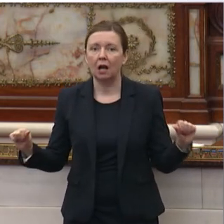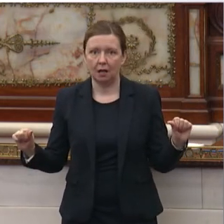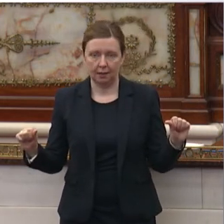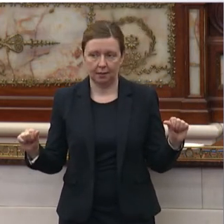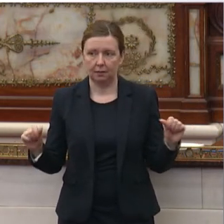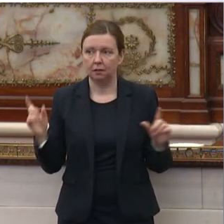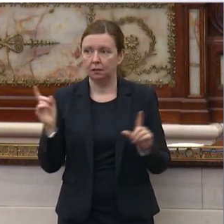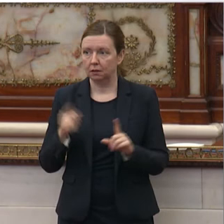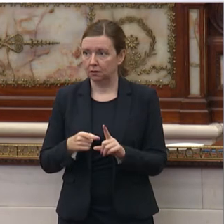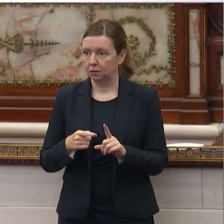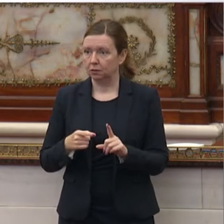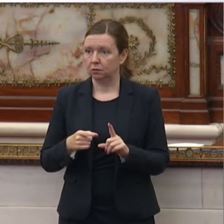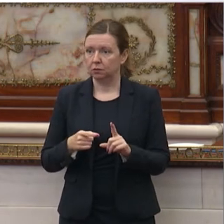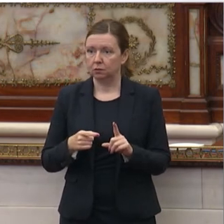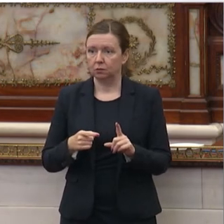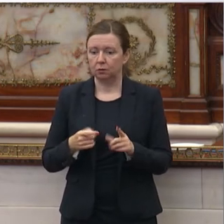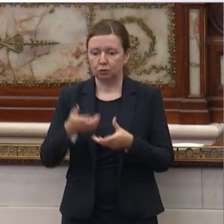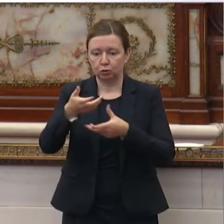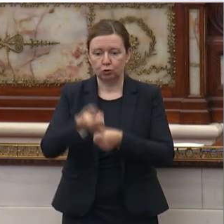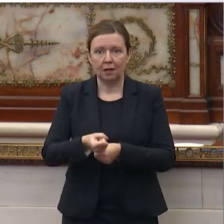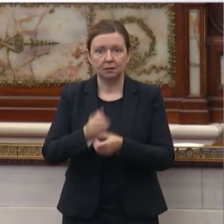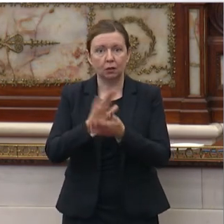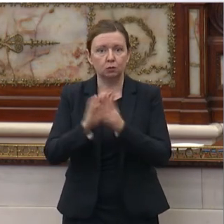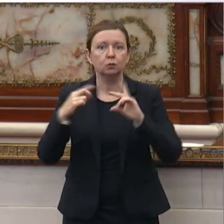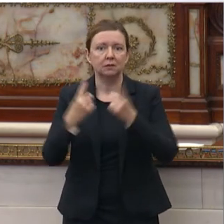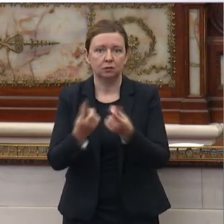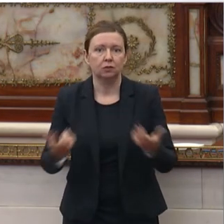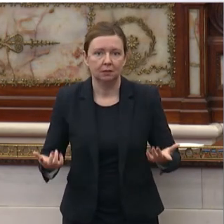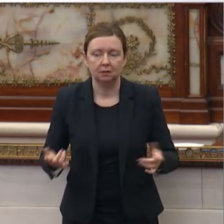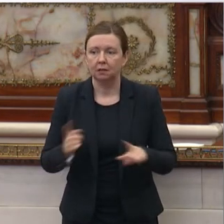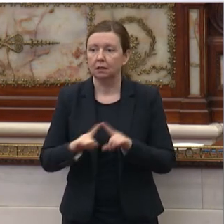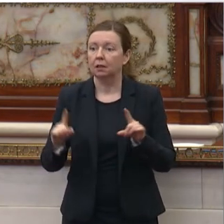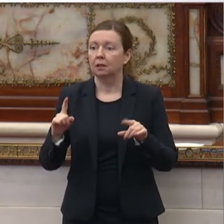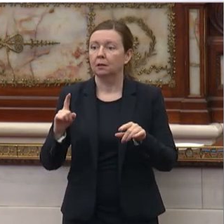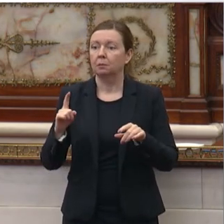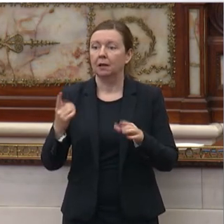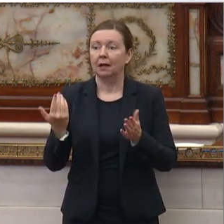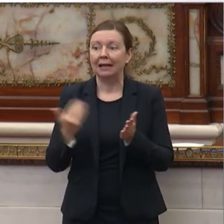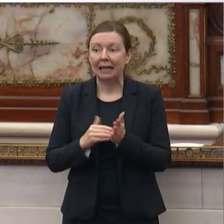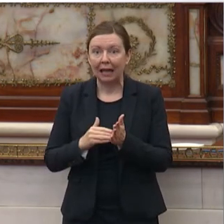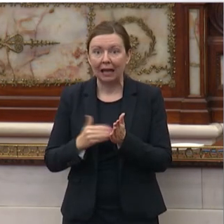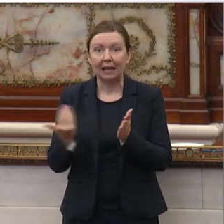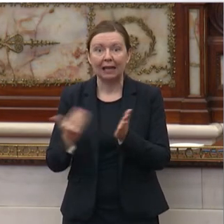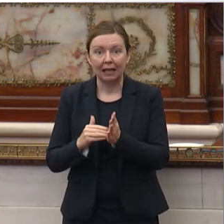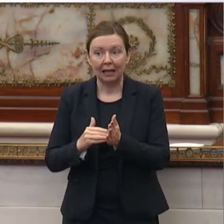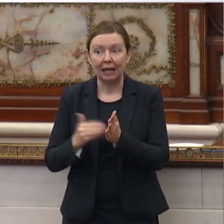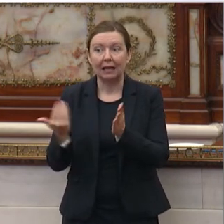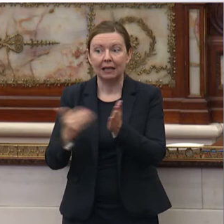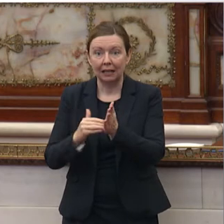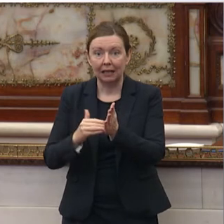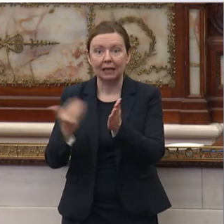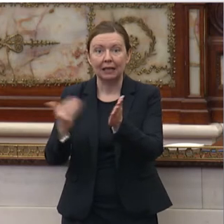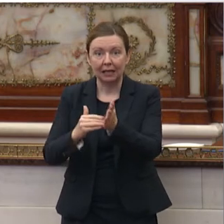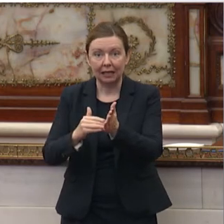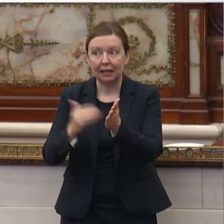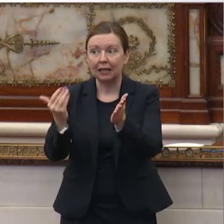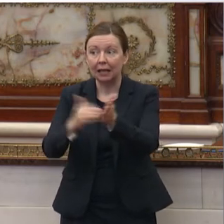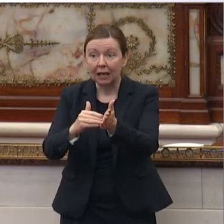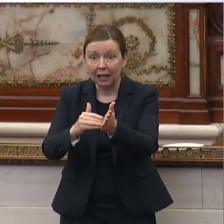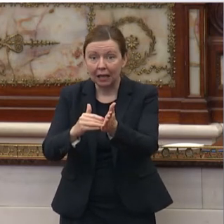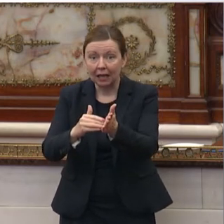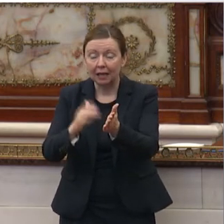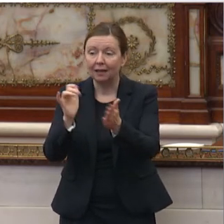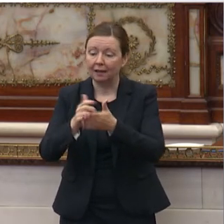to put our trust in the school district, but time and time and time again,